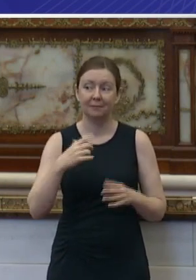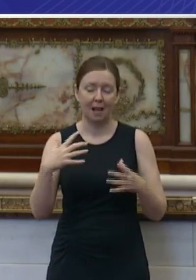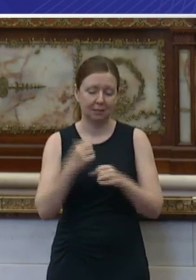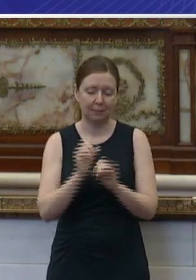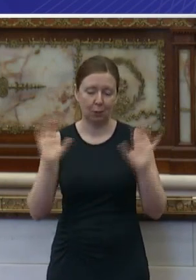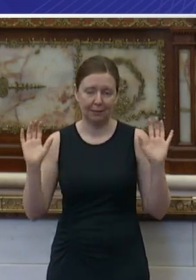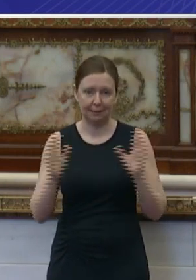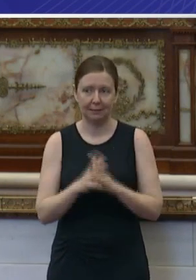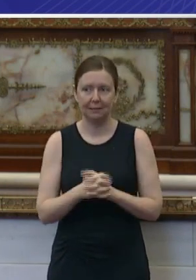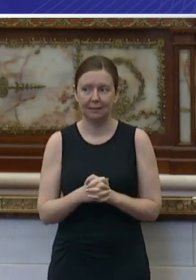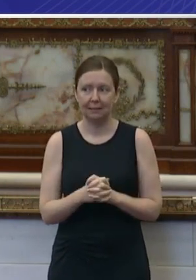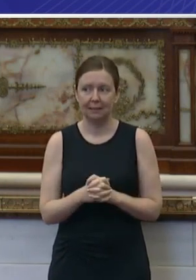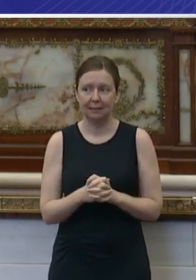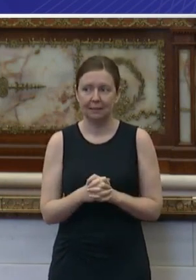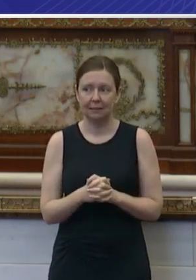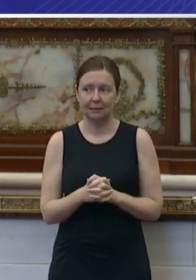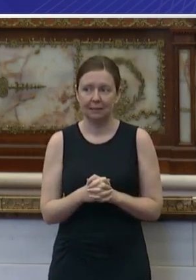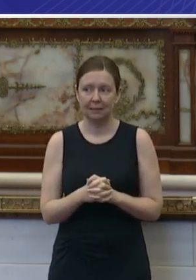summarize. Thank you.